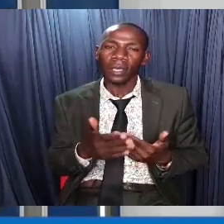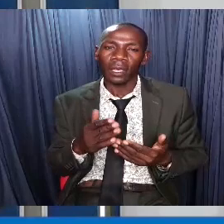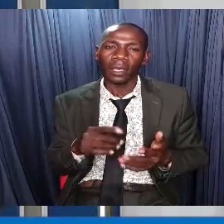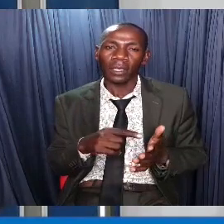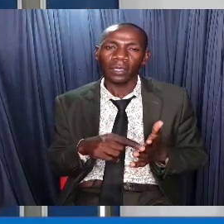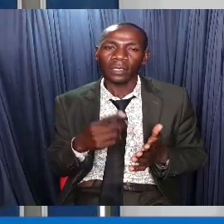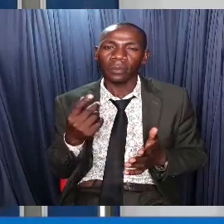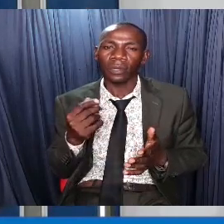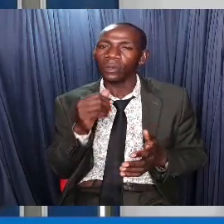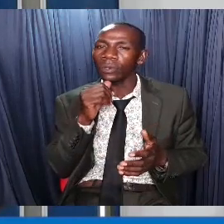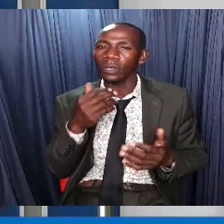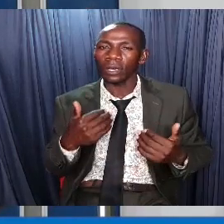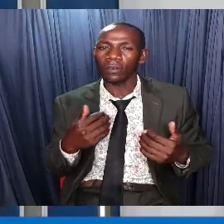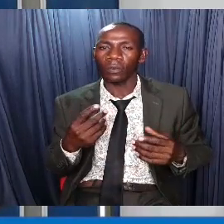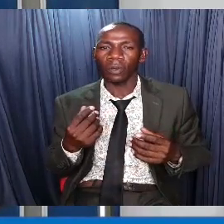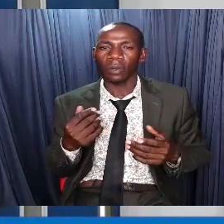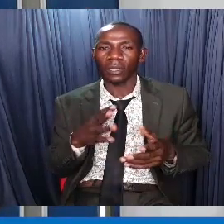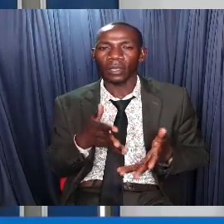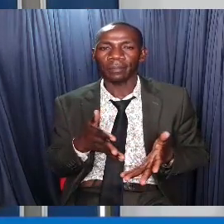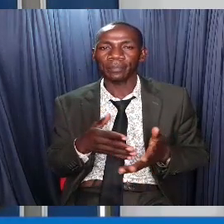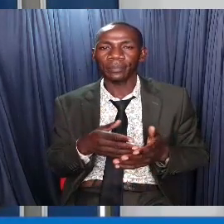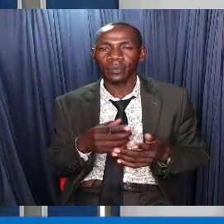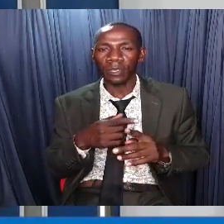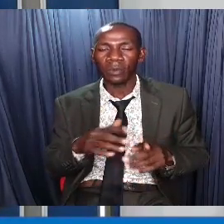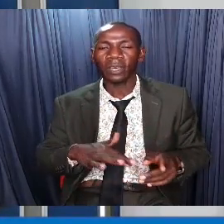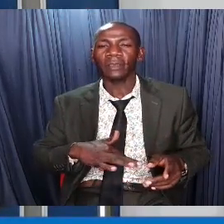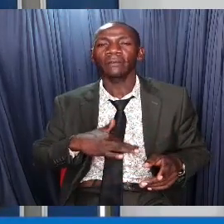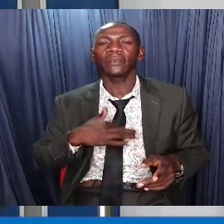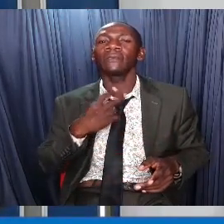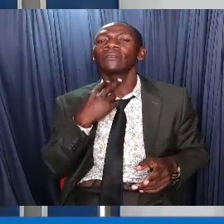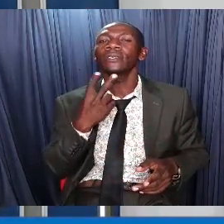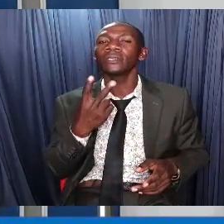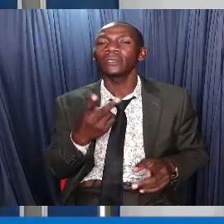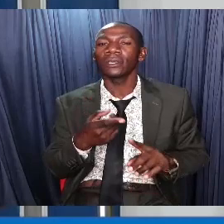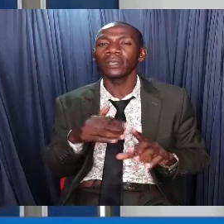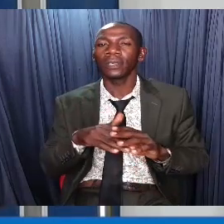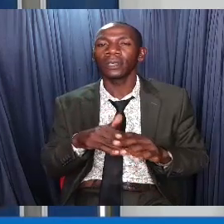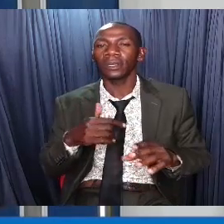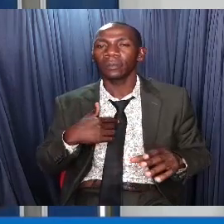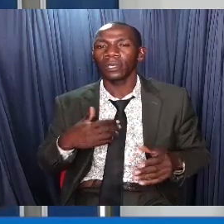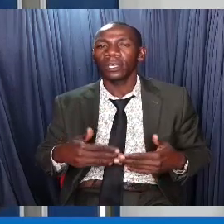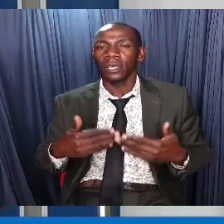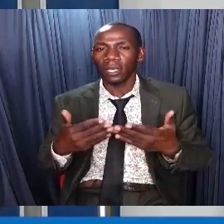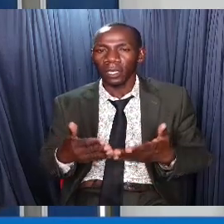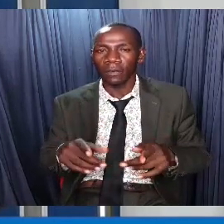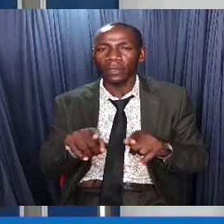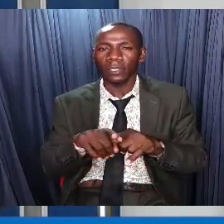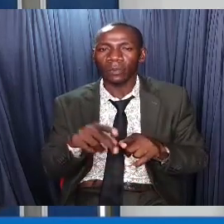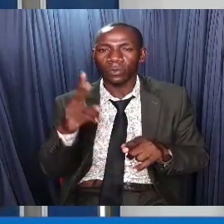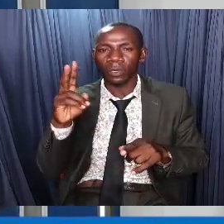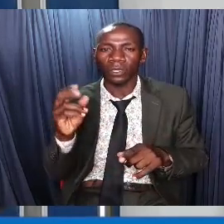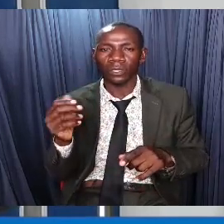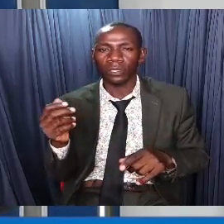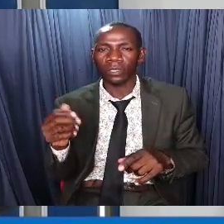hakuna hela. They told me go keep the money. We don't have any extra money here. Lakini nasikia sauti. But I was feeling a voice in me. Toa na wewe shilingi 20. You also give